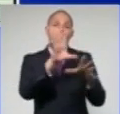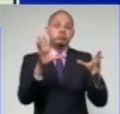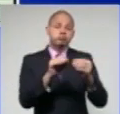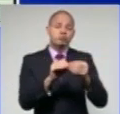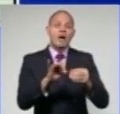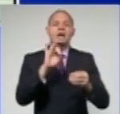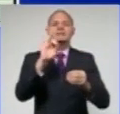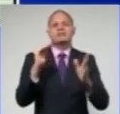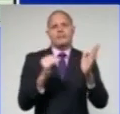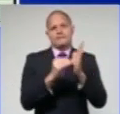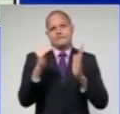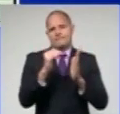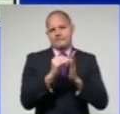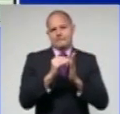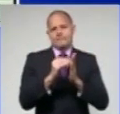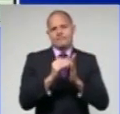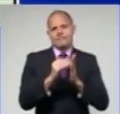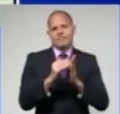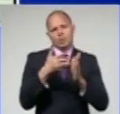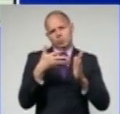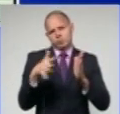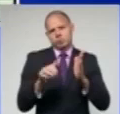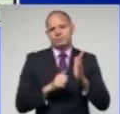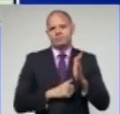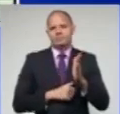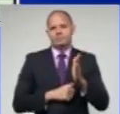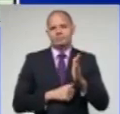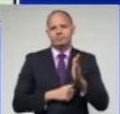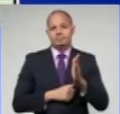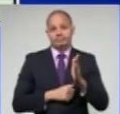7,417,845 COVID-19 cases and